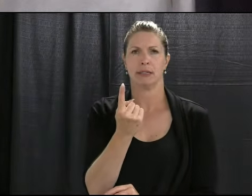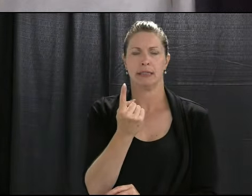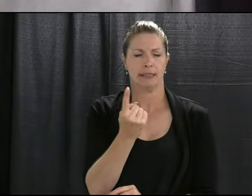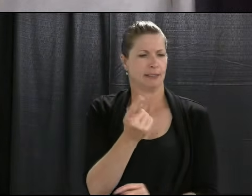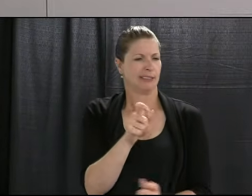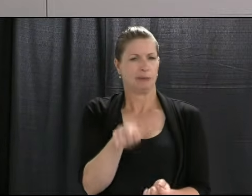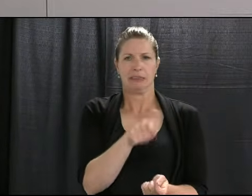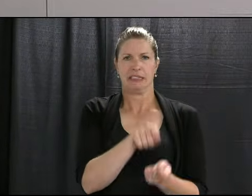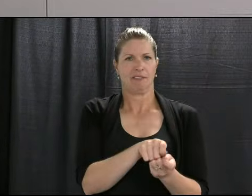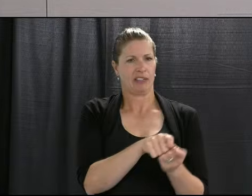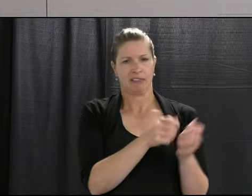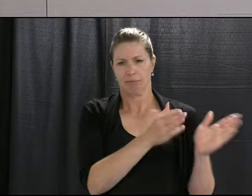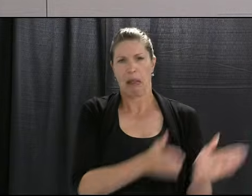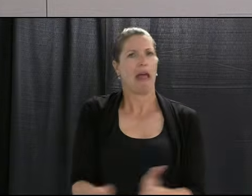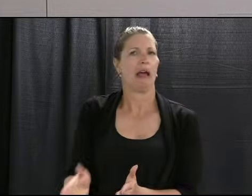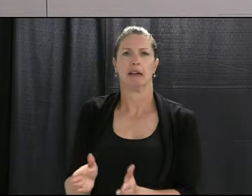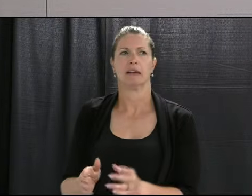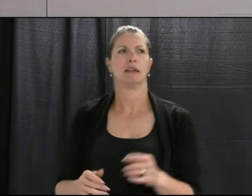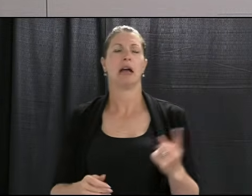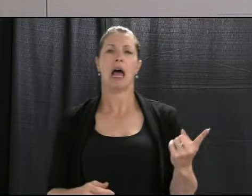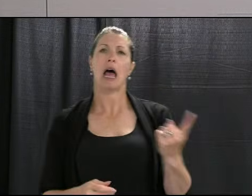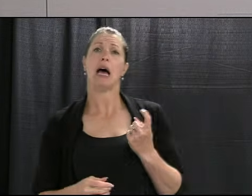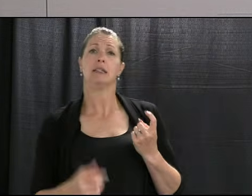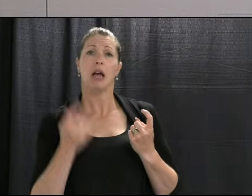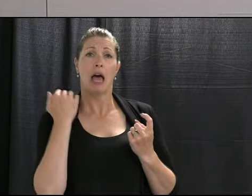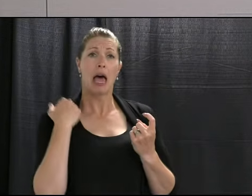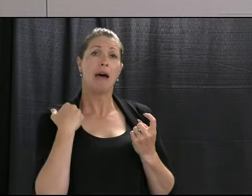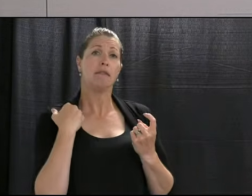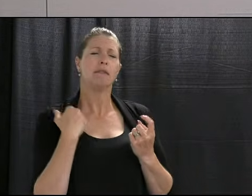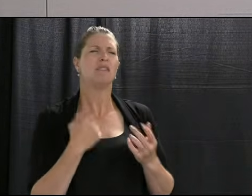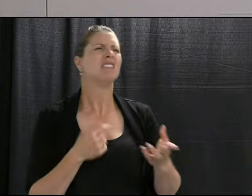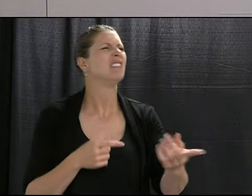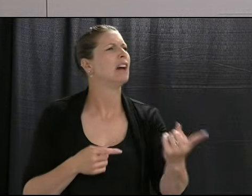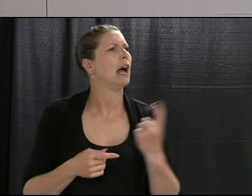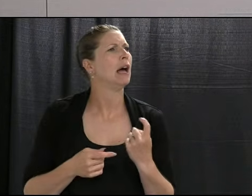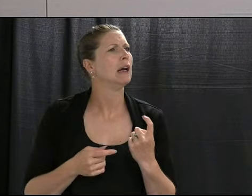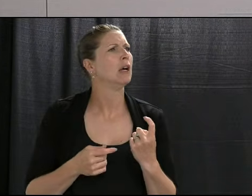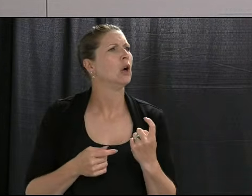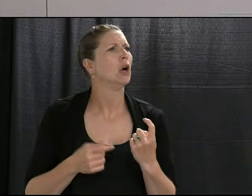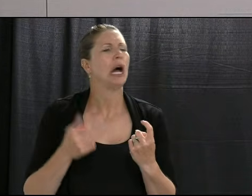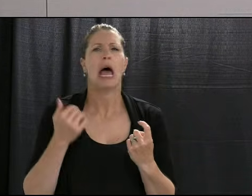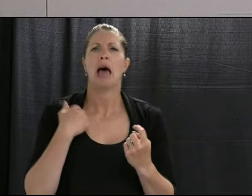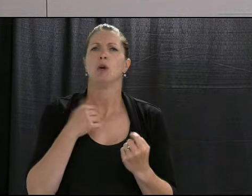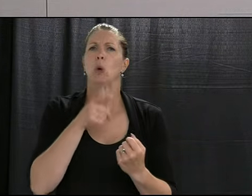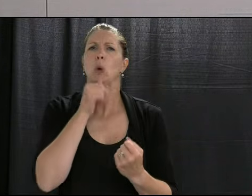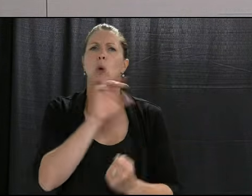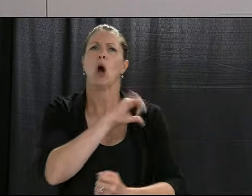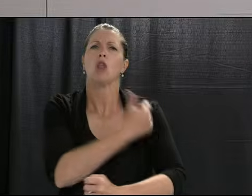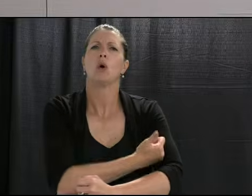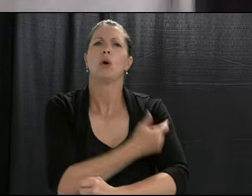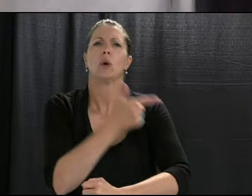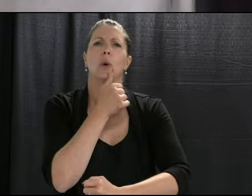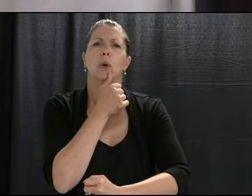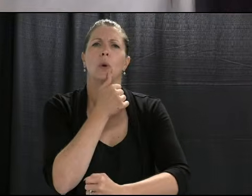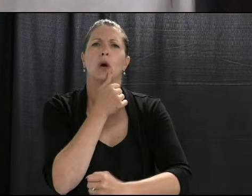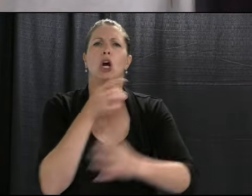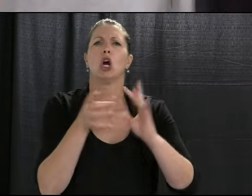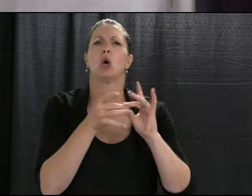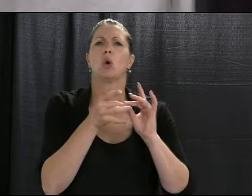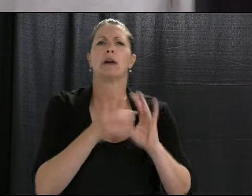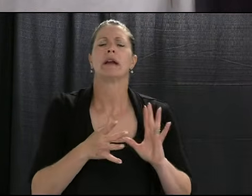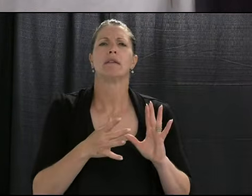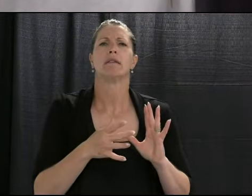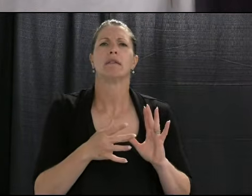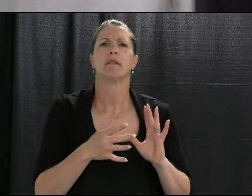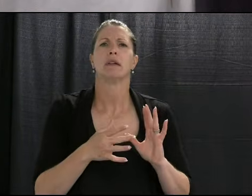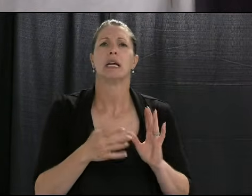cookie-cutter approach. Do they become like the superseding authority, for example? I'm sorry? Do they become like authority and coordinating? I mean, is there some duplication? Because